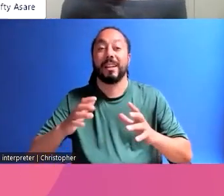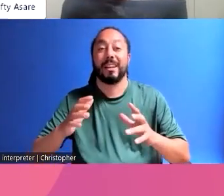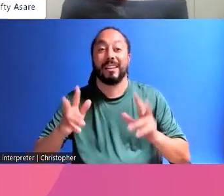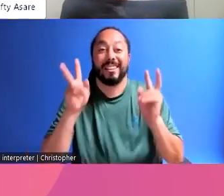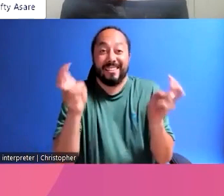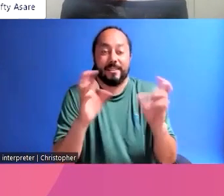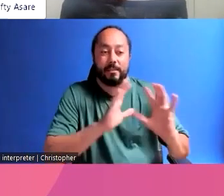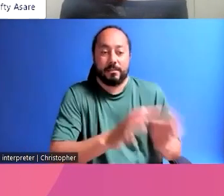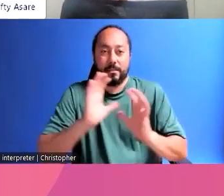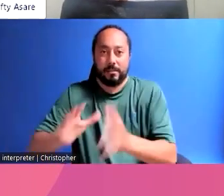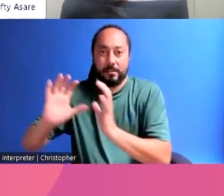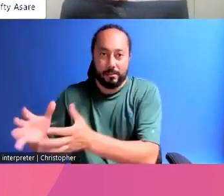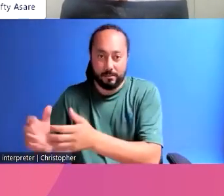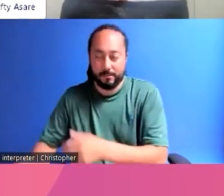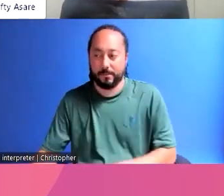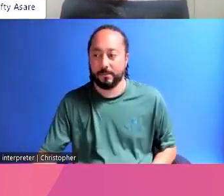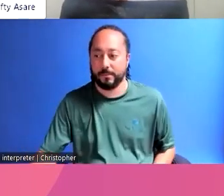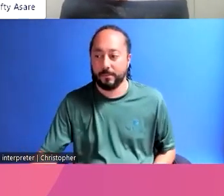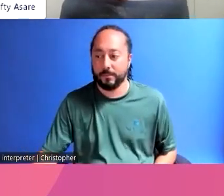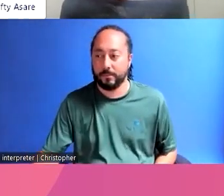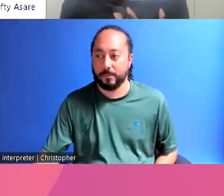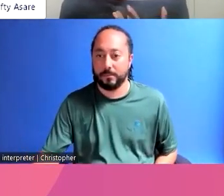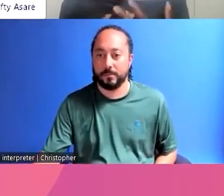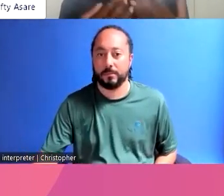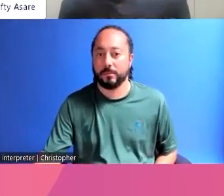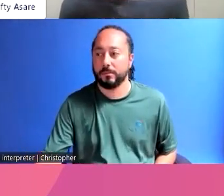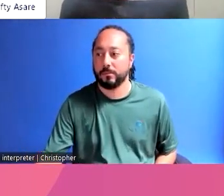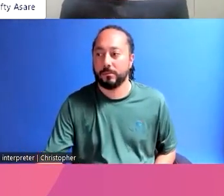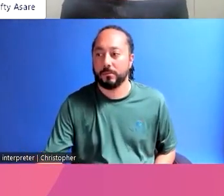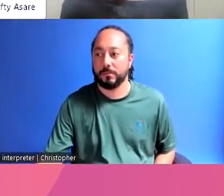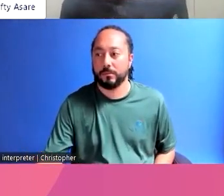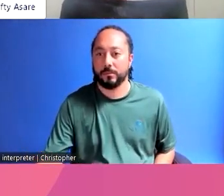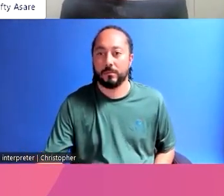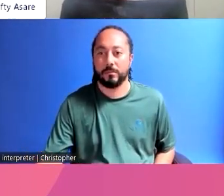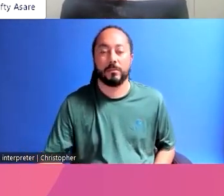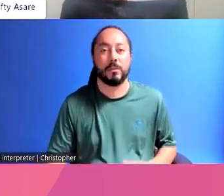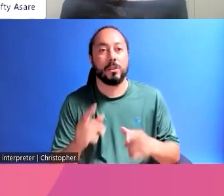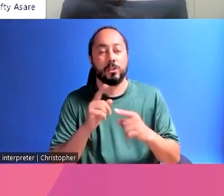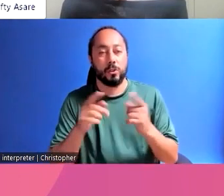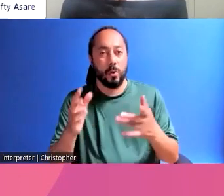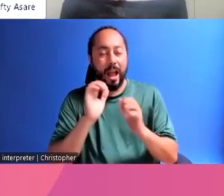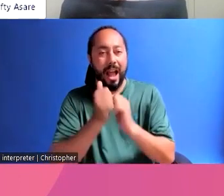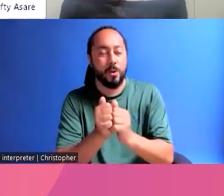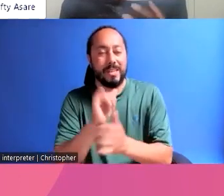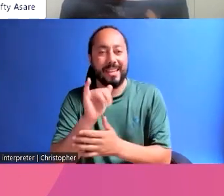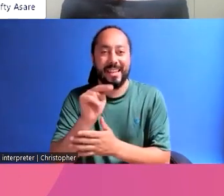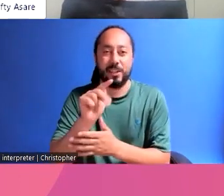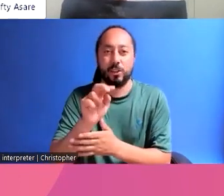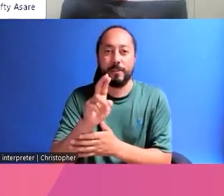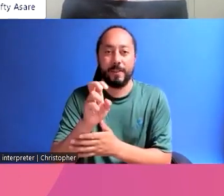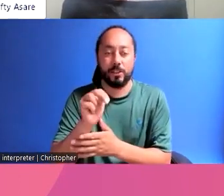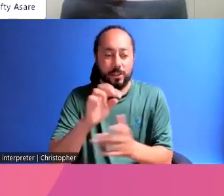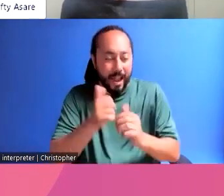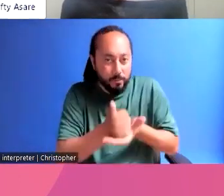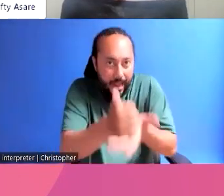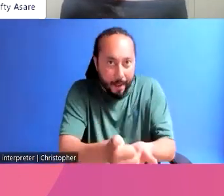the articles discussed the interventions that were aiding in rehabilitation of survivors, or the